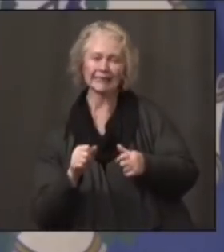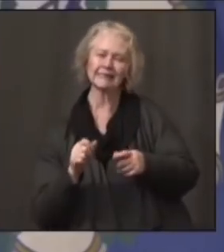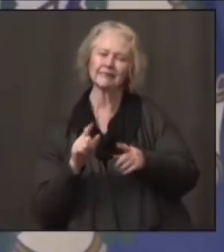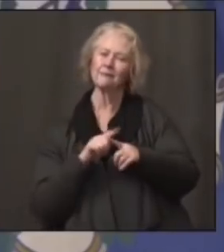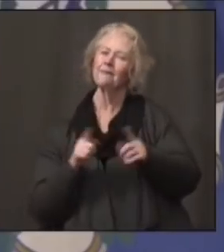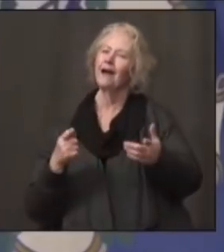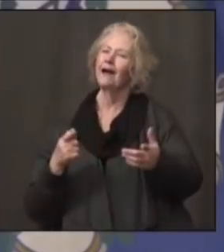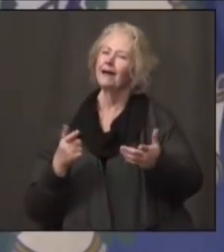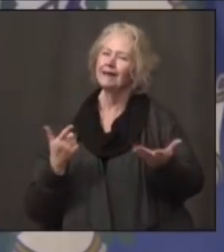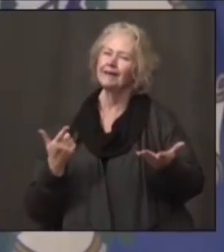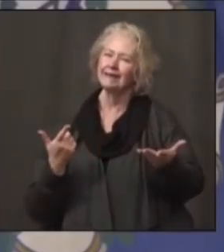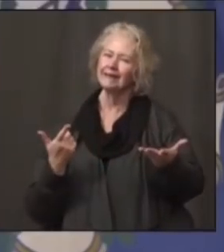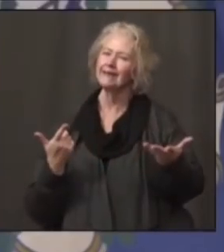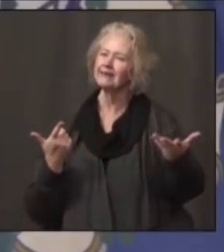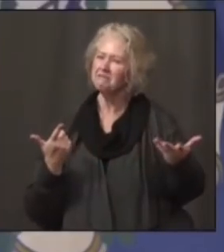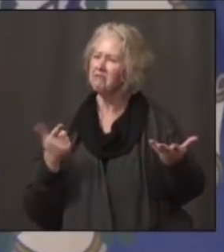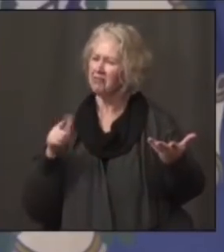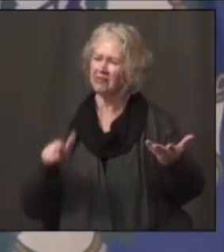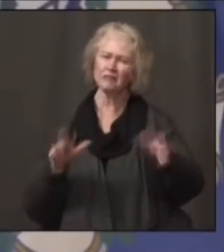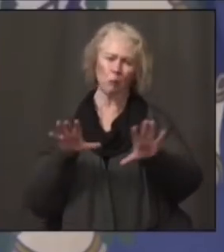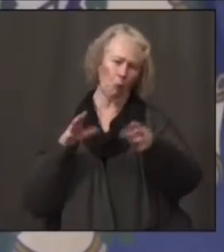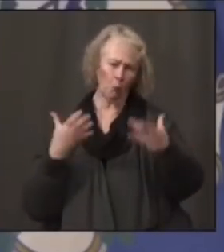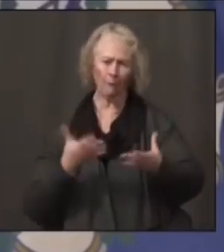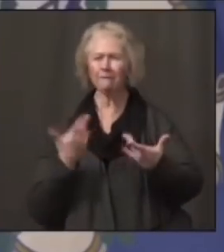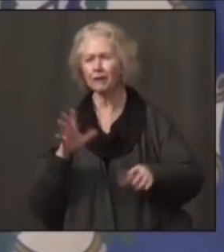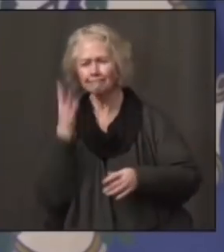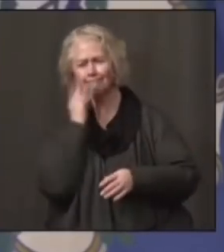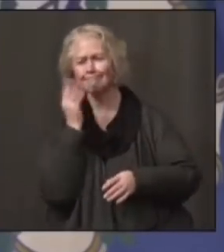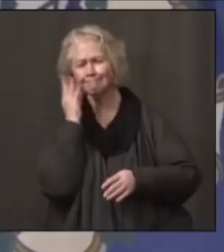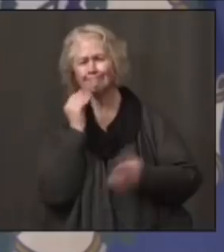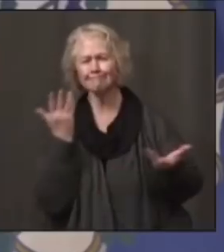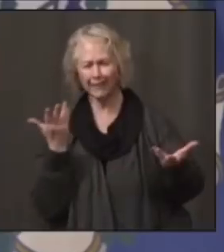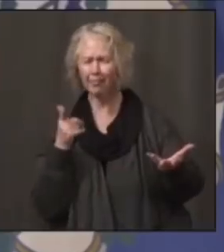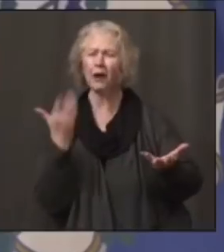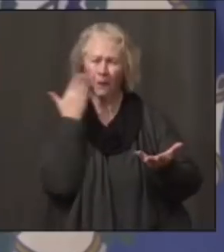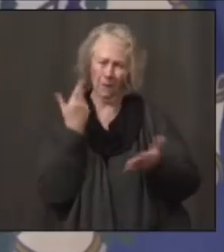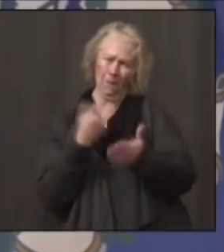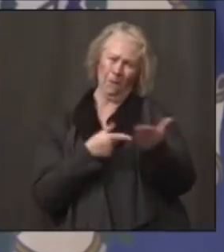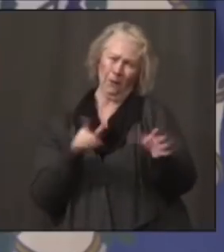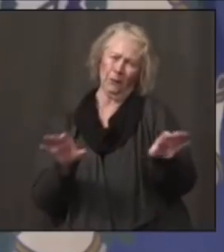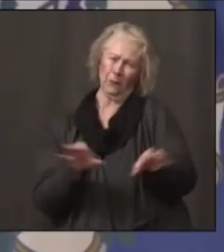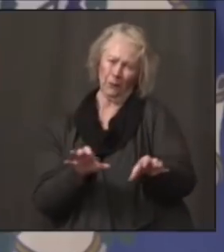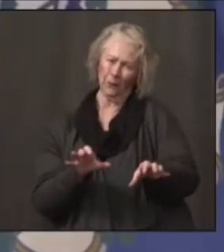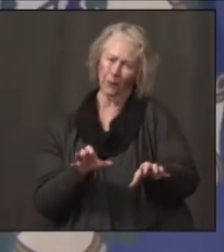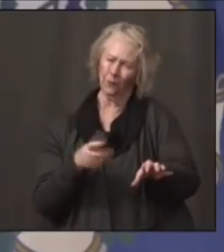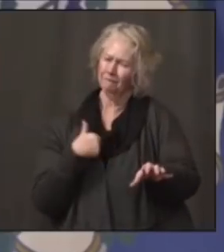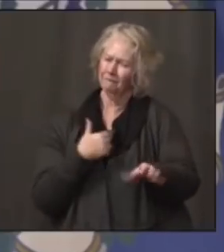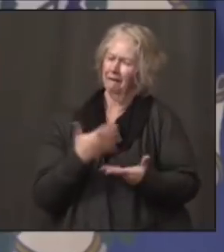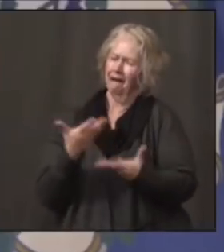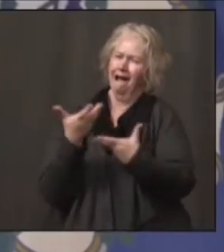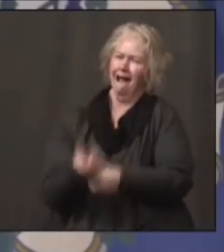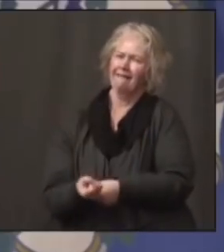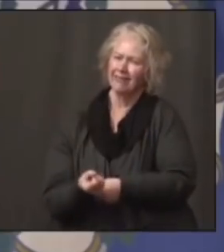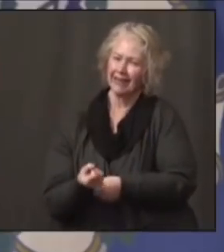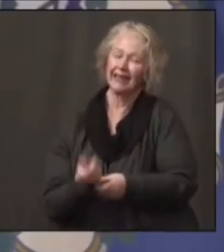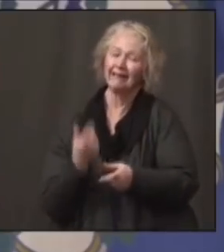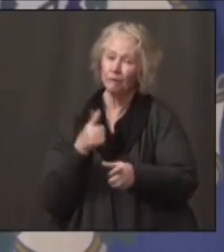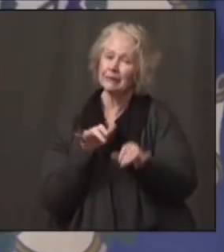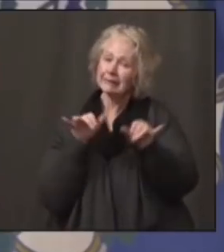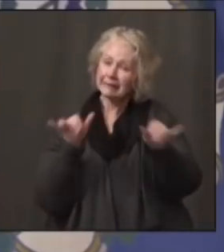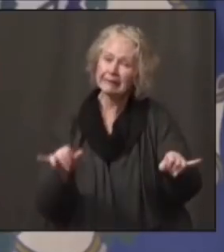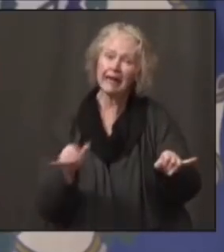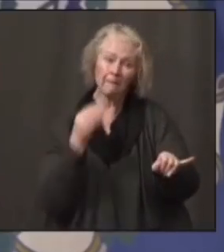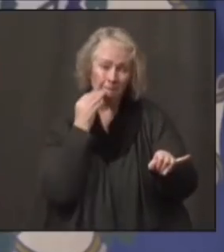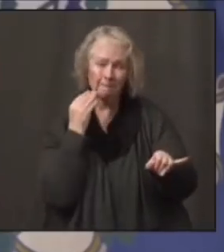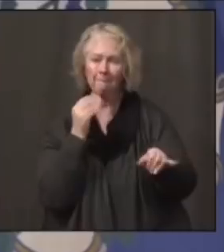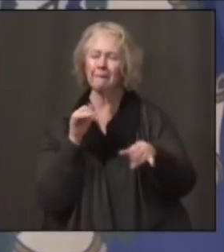a sense that this is a group that has been here before, knows what to do, and give you a little bit of confidence that if you stay safe, stay